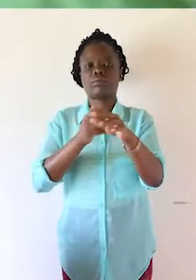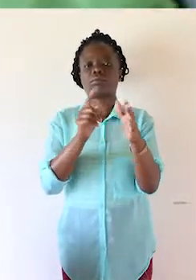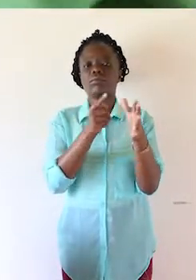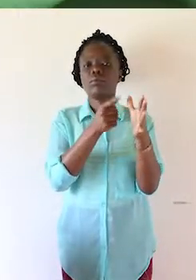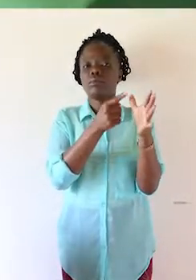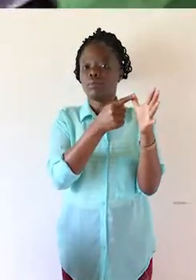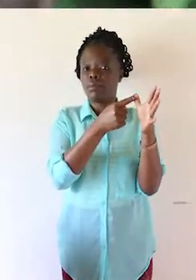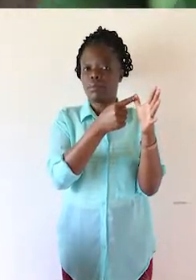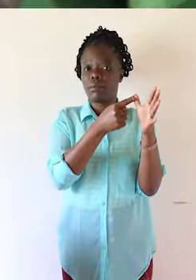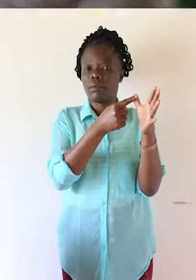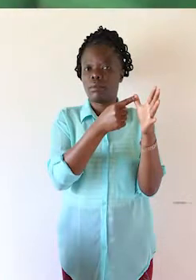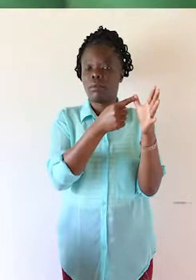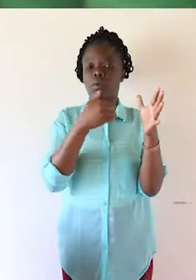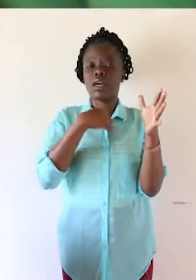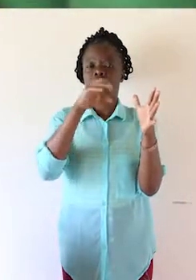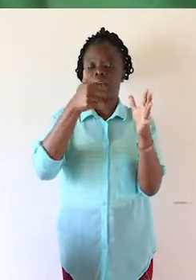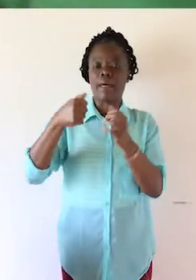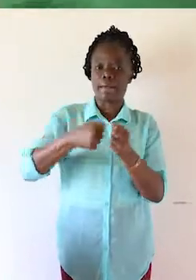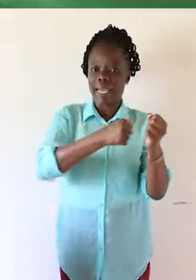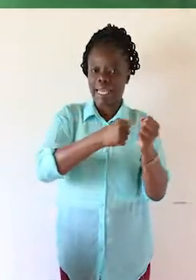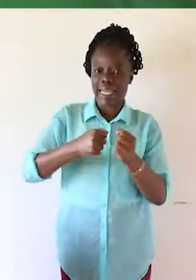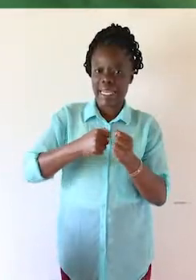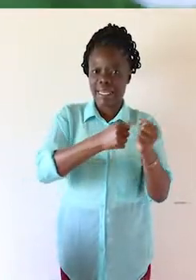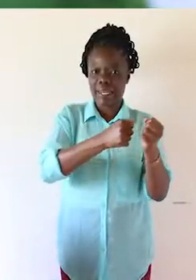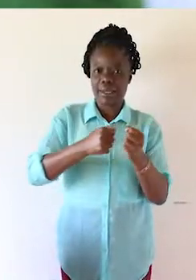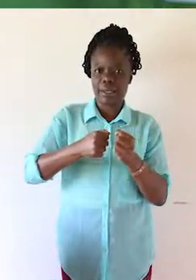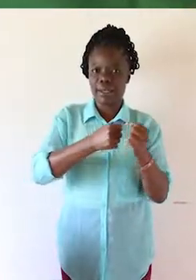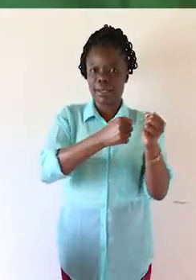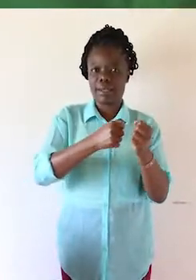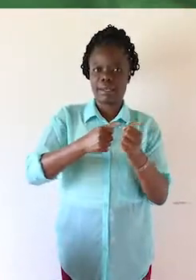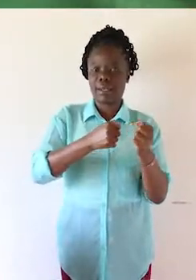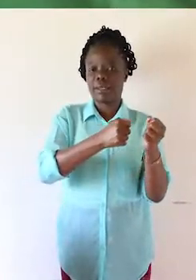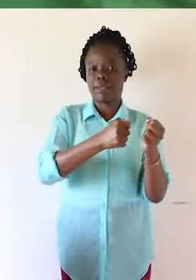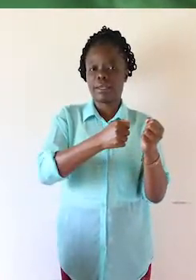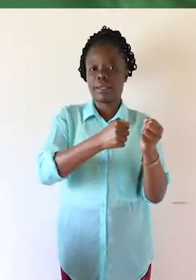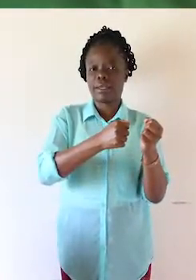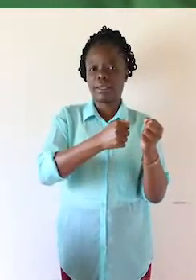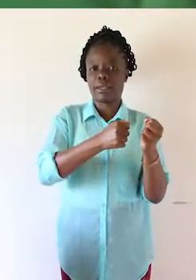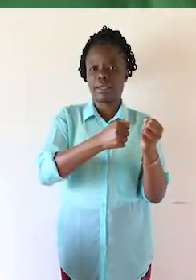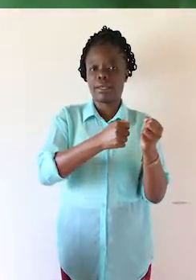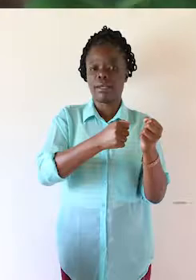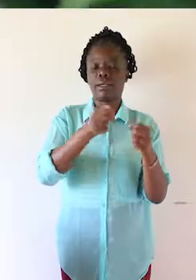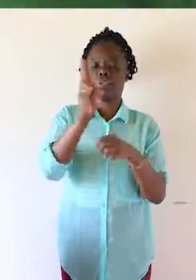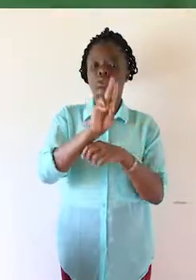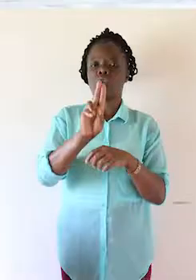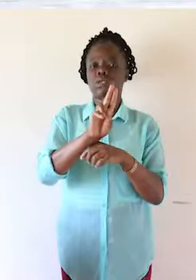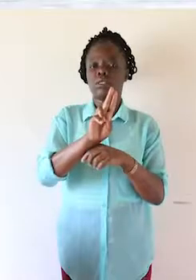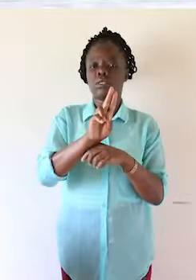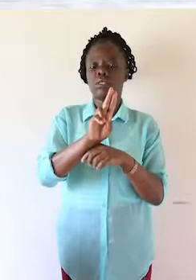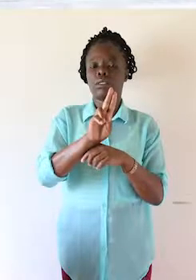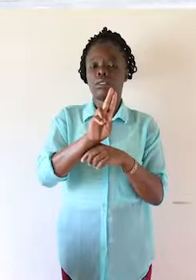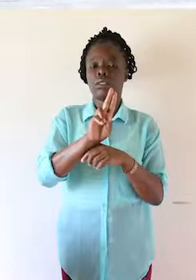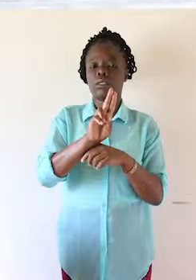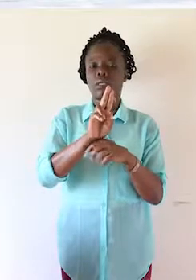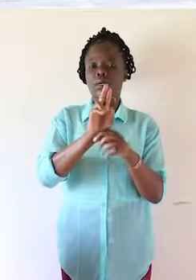that one. We also have another plane, this one. This plane is called spoke shave. So spoke shave is